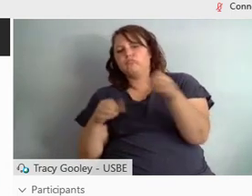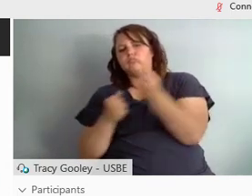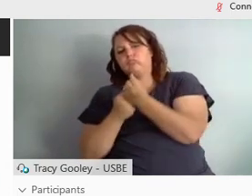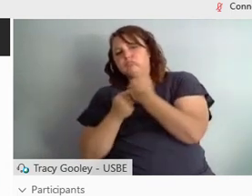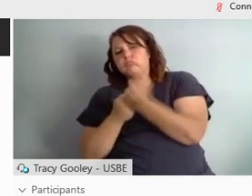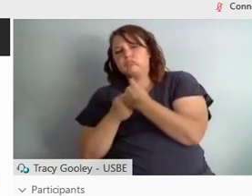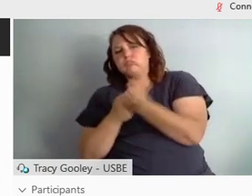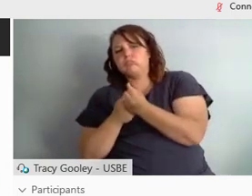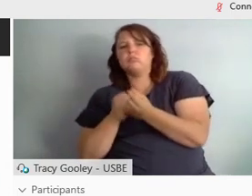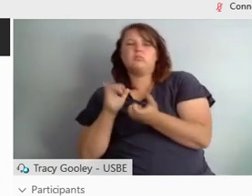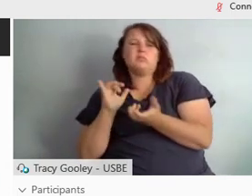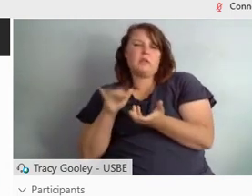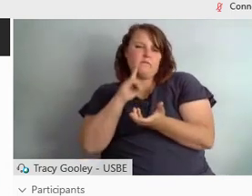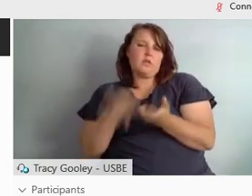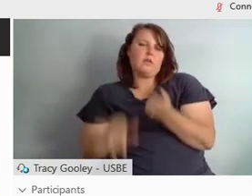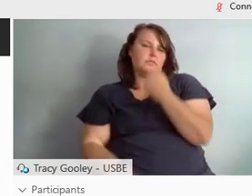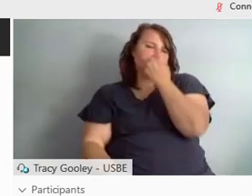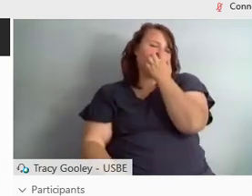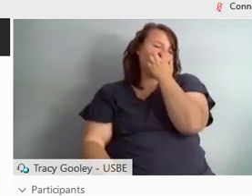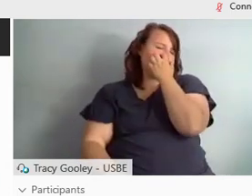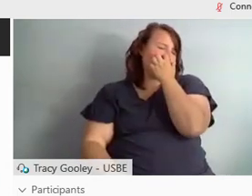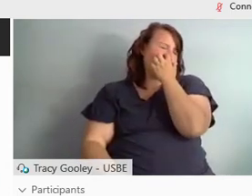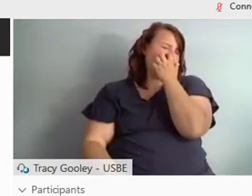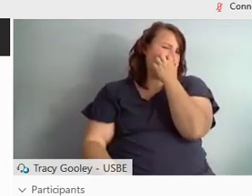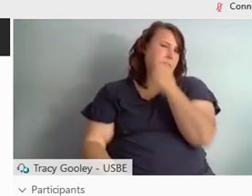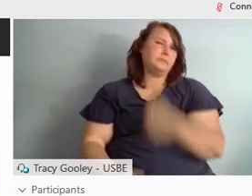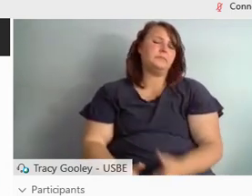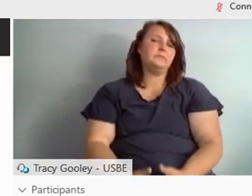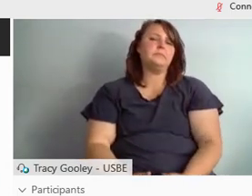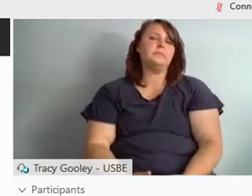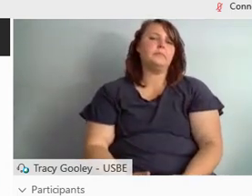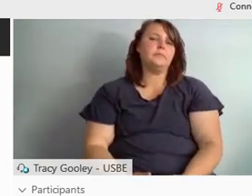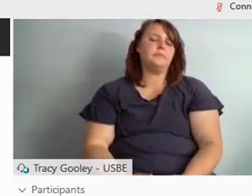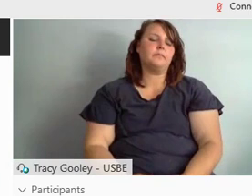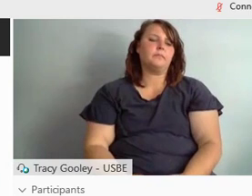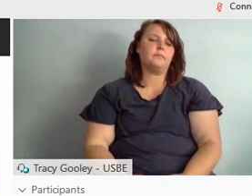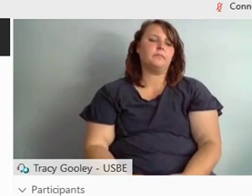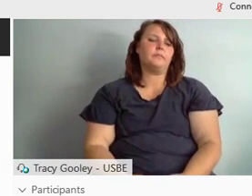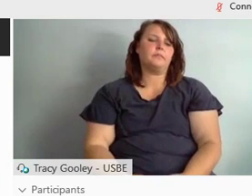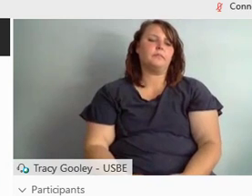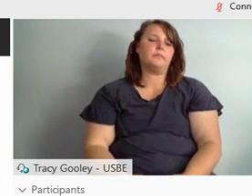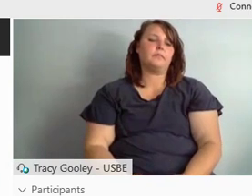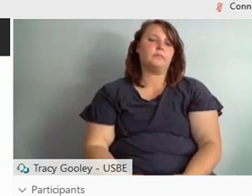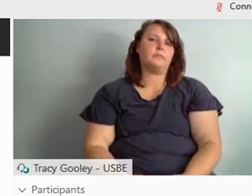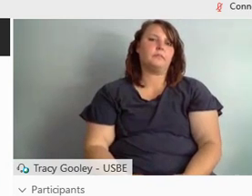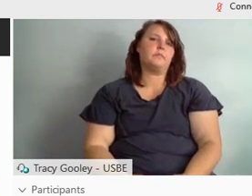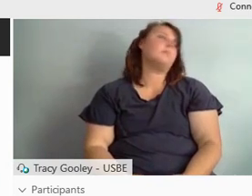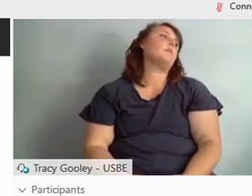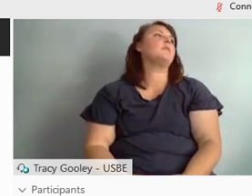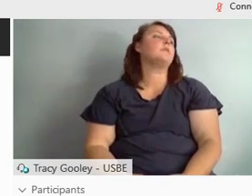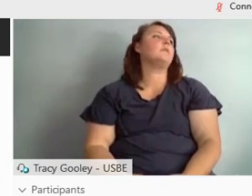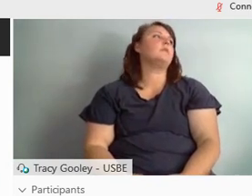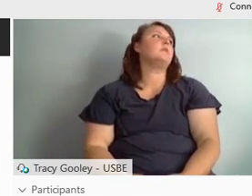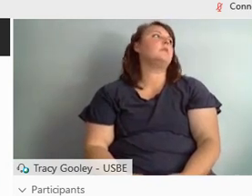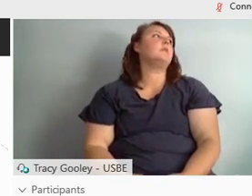instructional decisions based on this item. Okay, so we're gonna